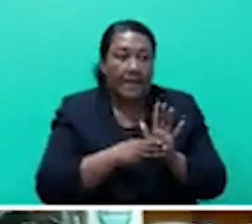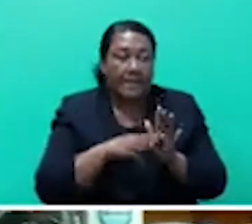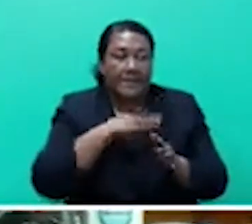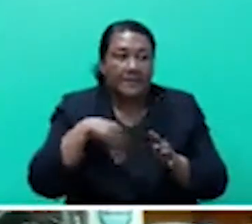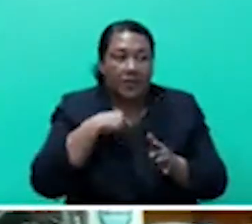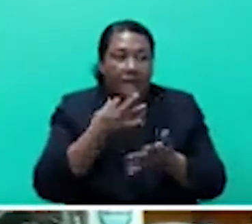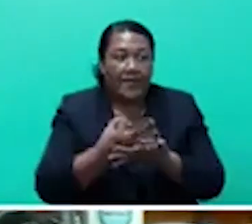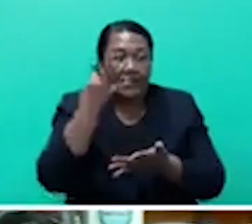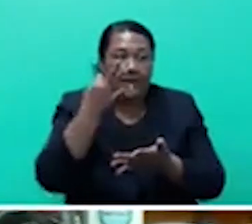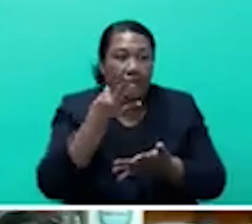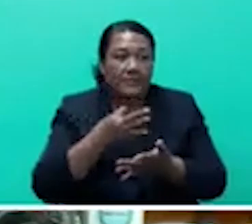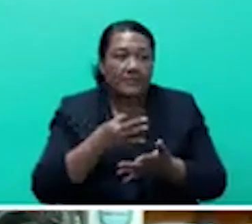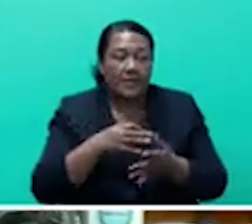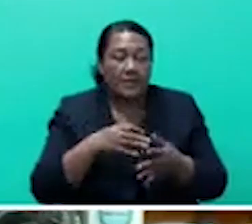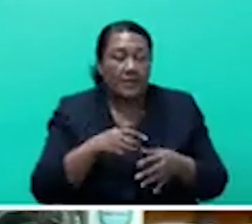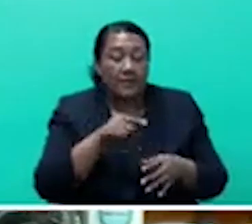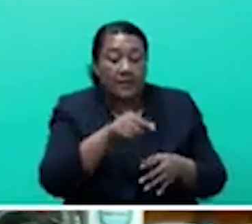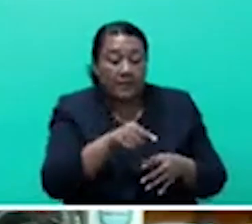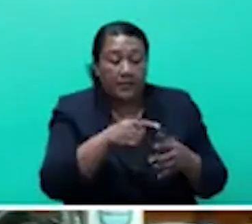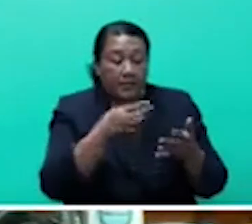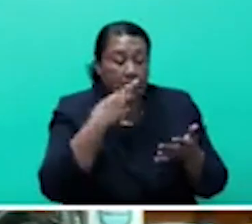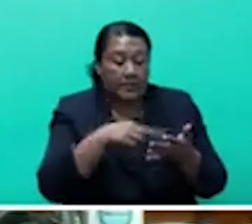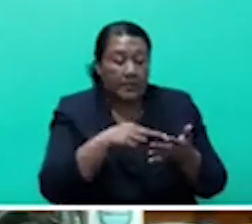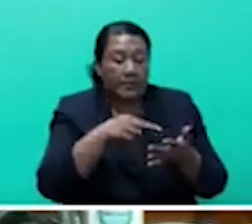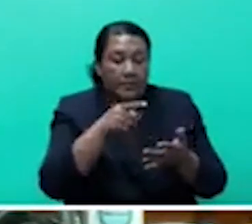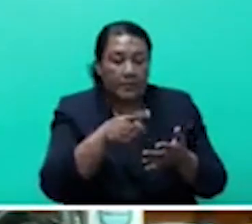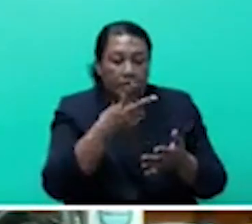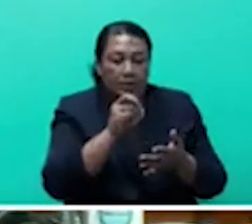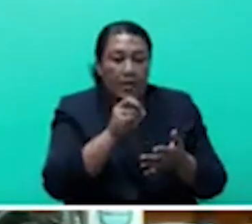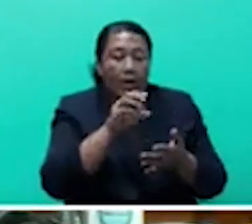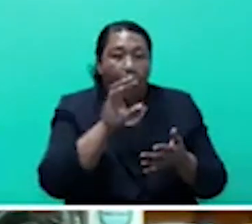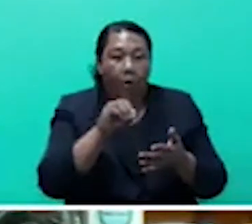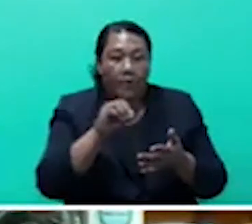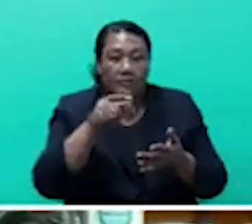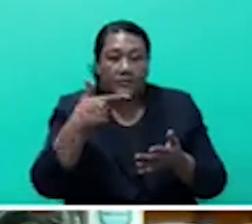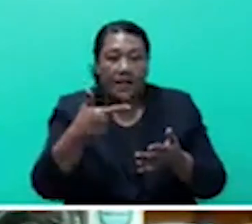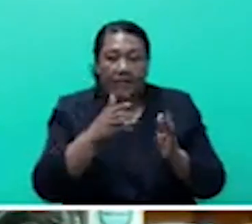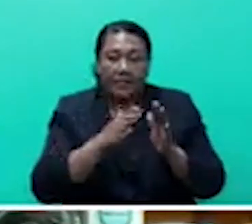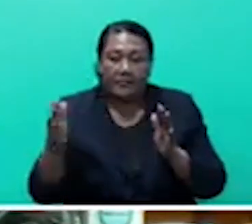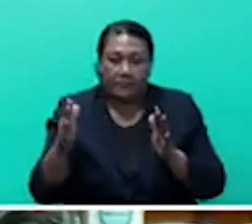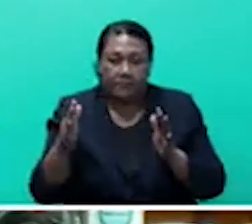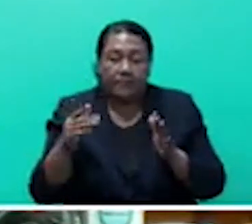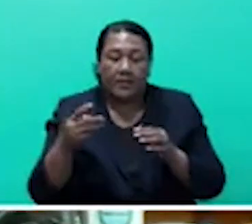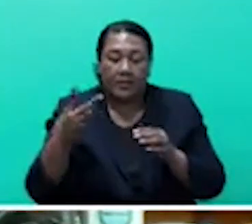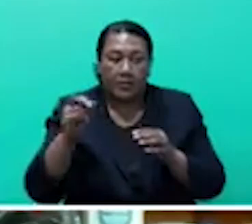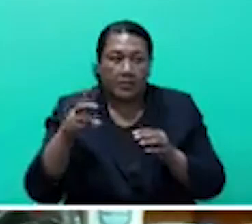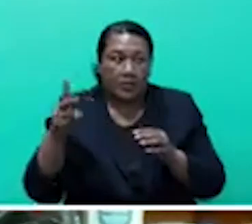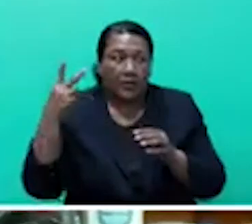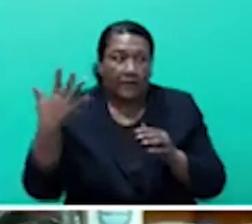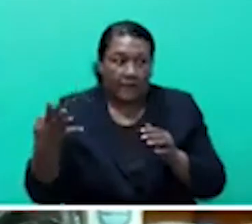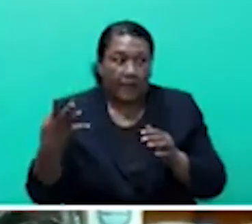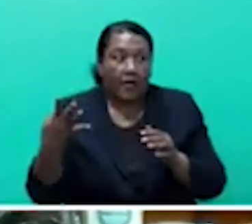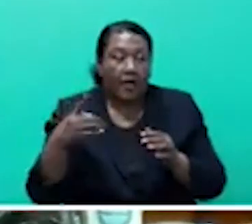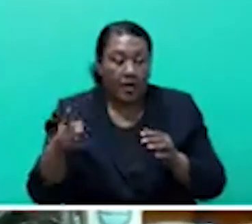from inception 2007 up until this year. The Fiji government has supported the operations